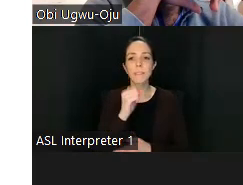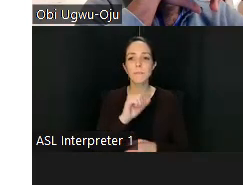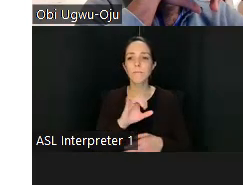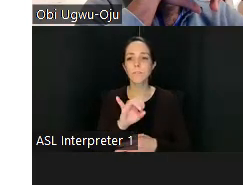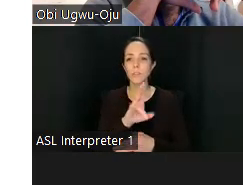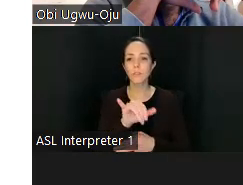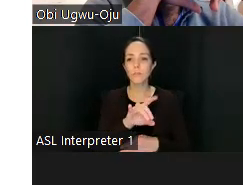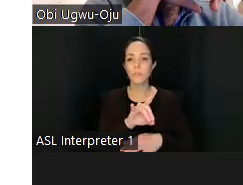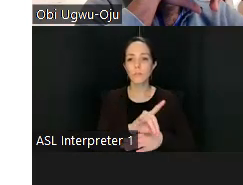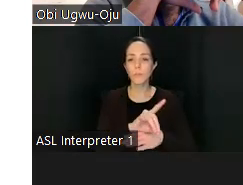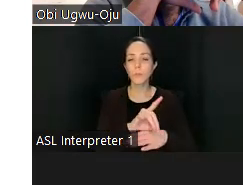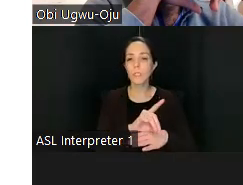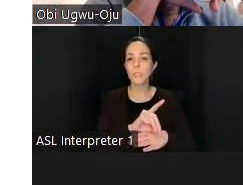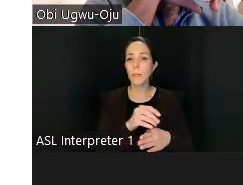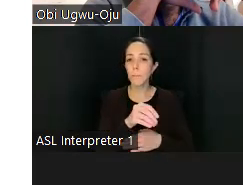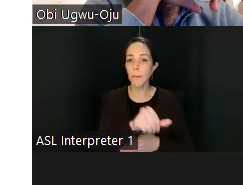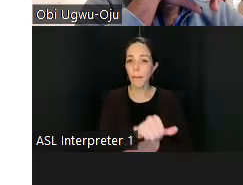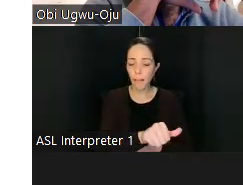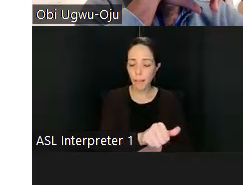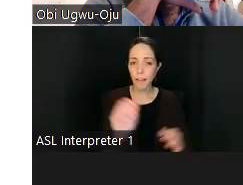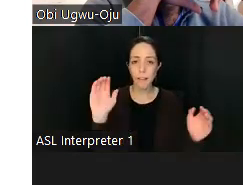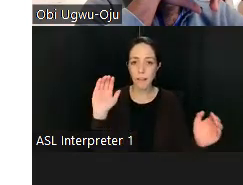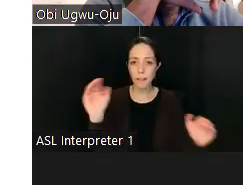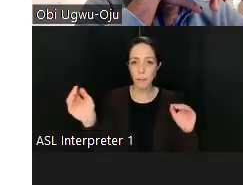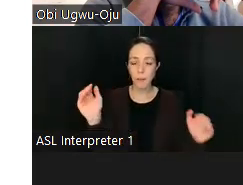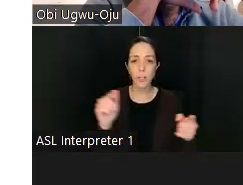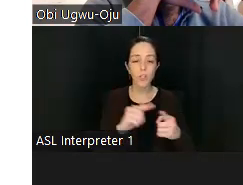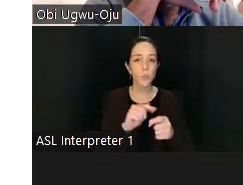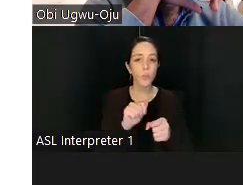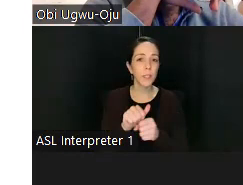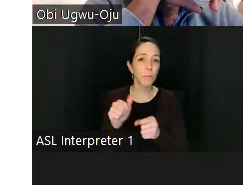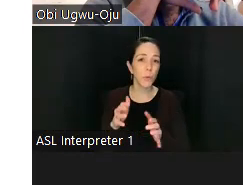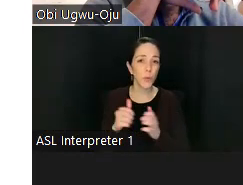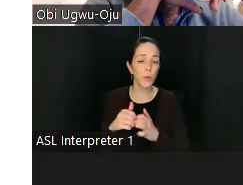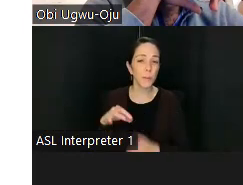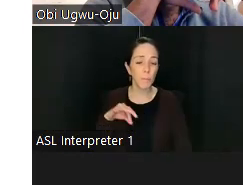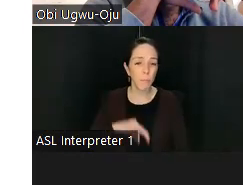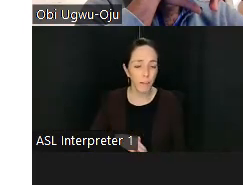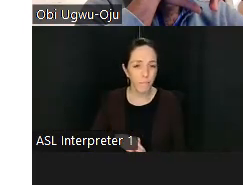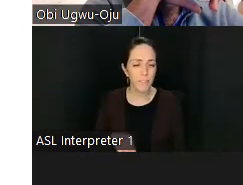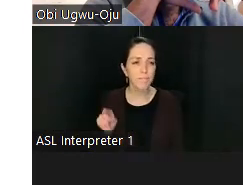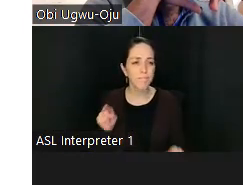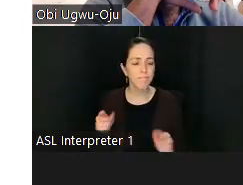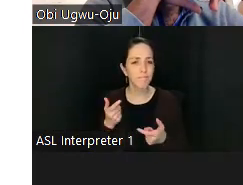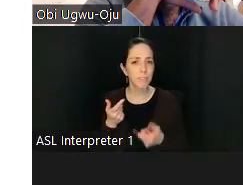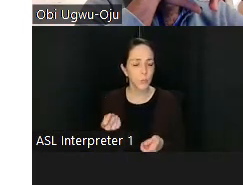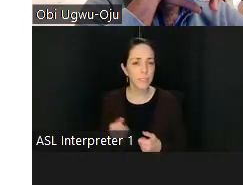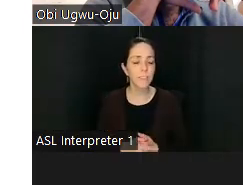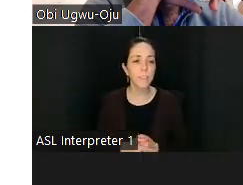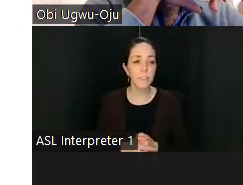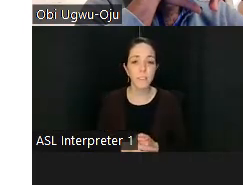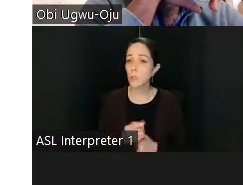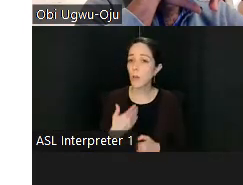in that way versus being an employee with the benefits, what does anyone have any ideas on